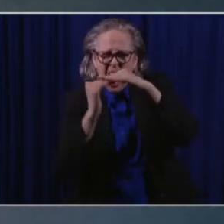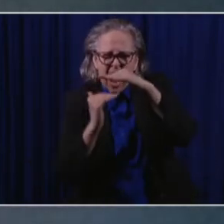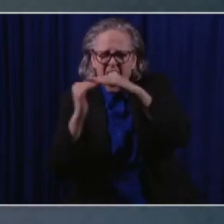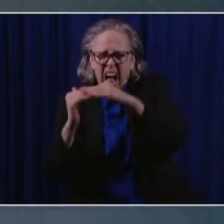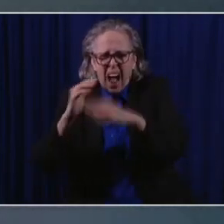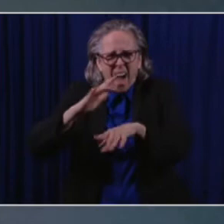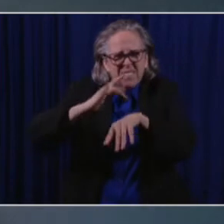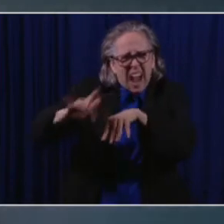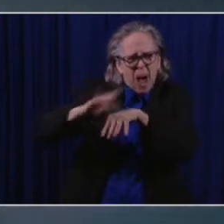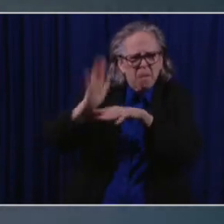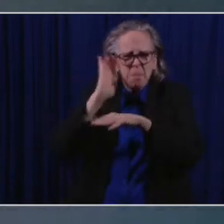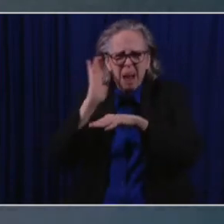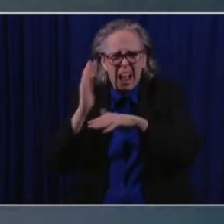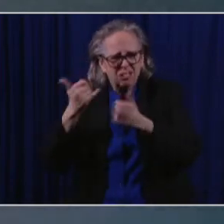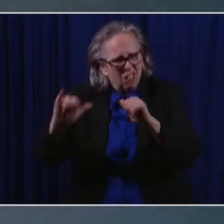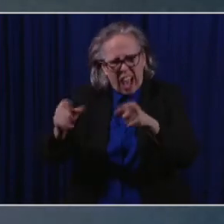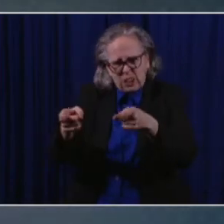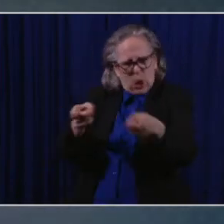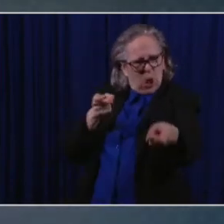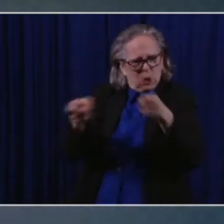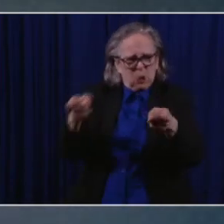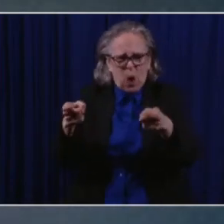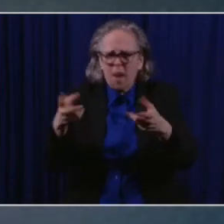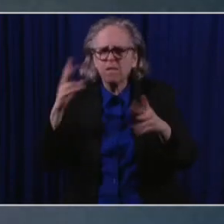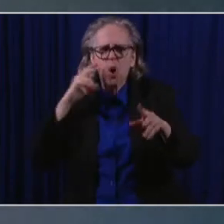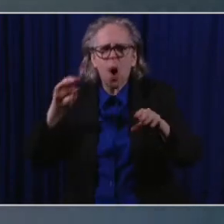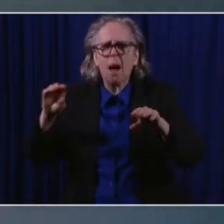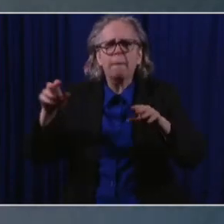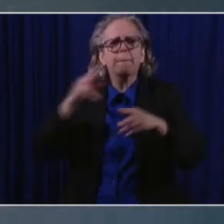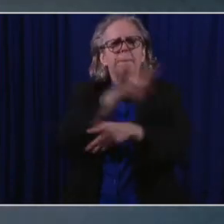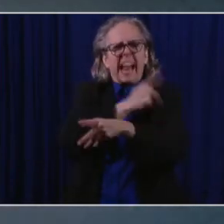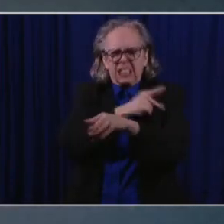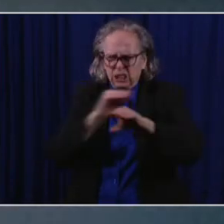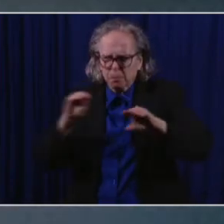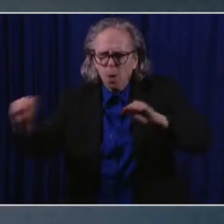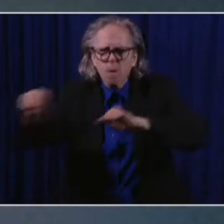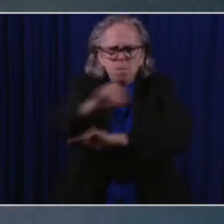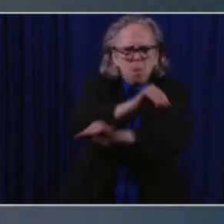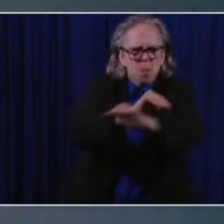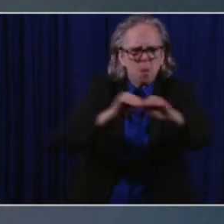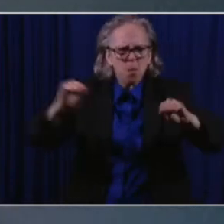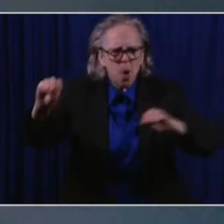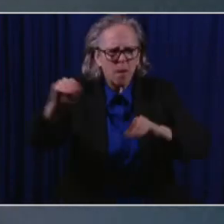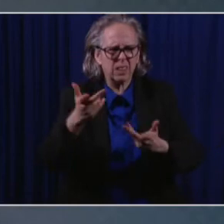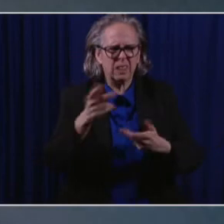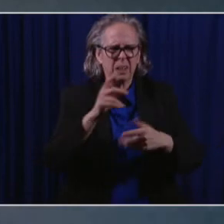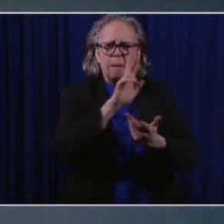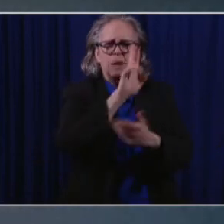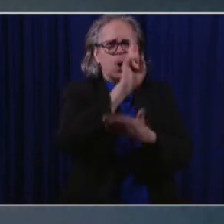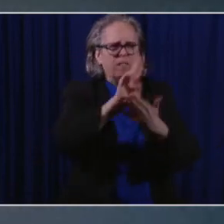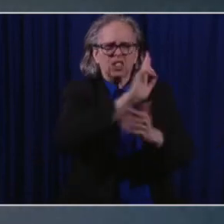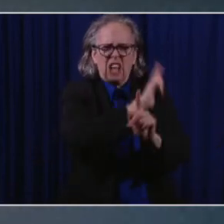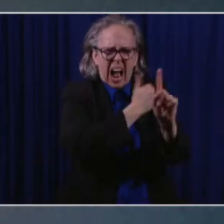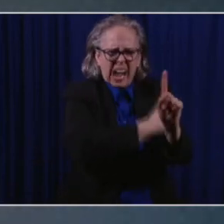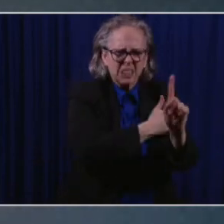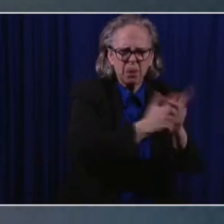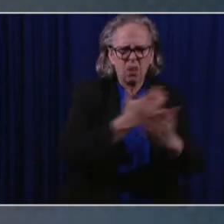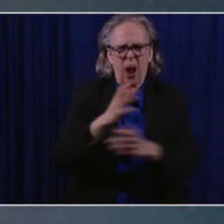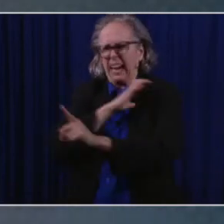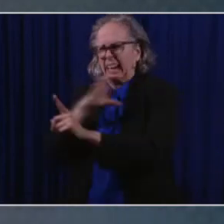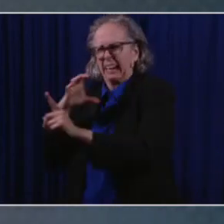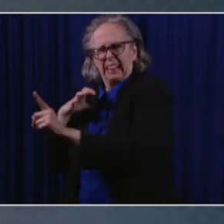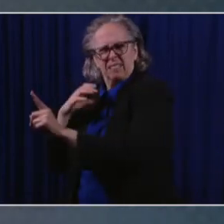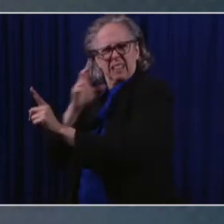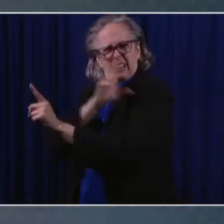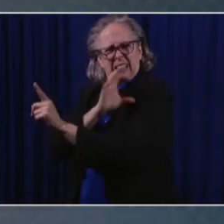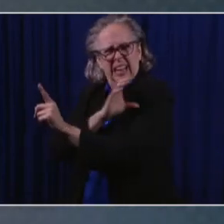that's in Cleveland, whether that's the Cleveland Clinic system or university hospitals or Metro, the same is true for the SUMA